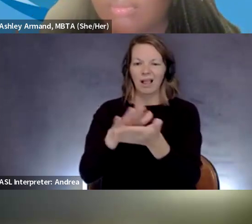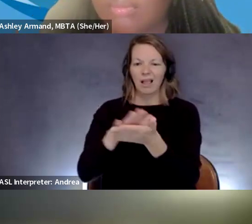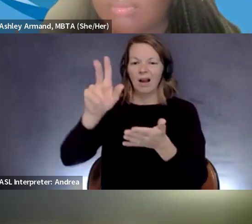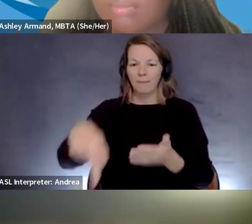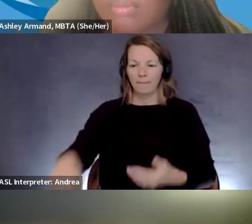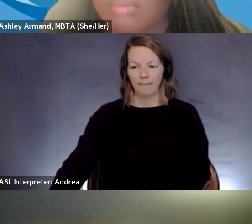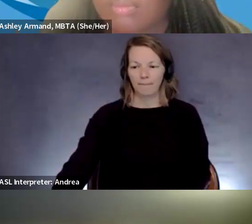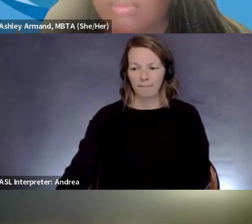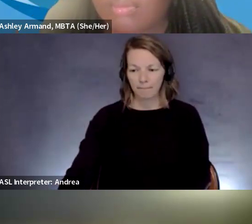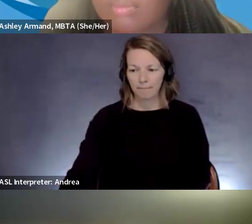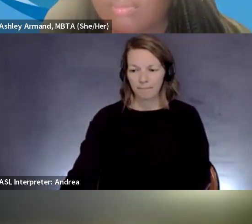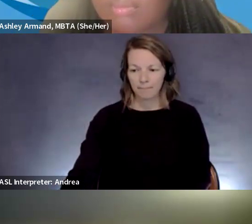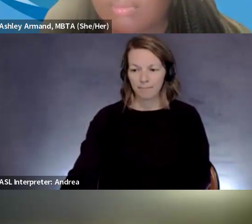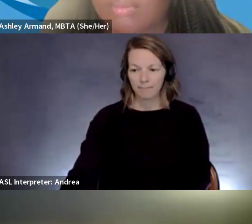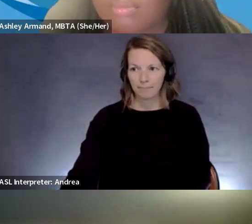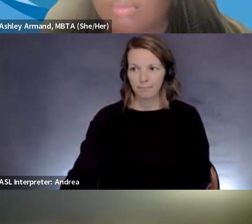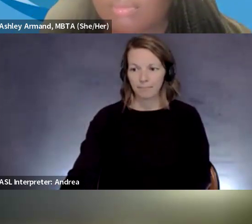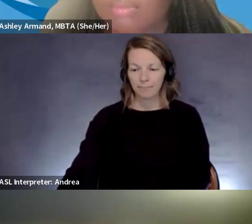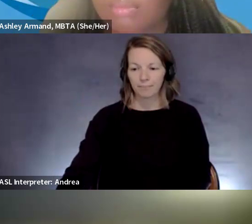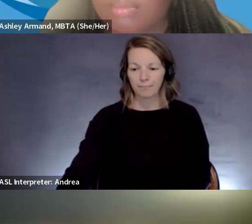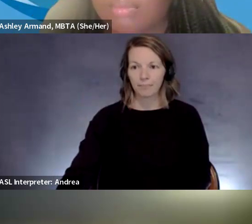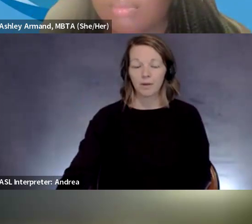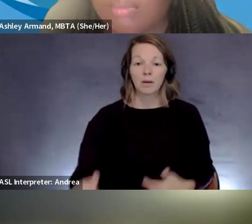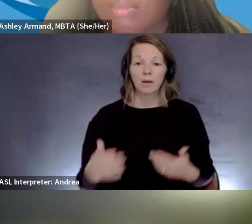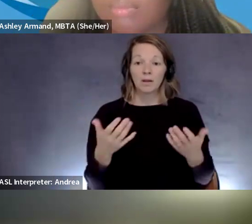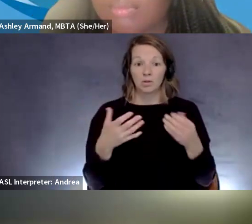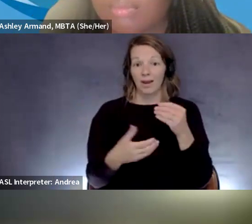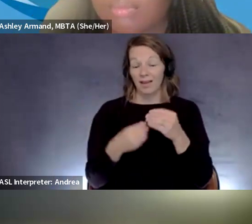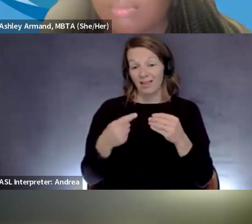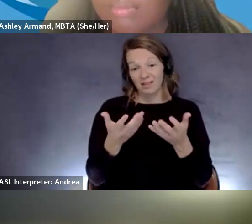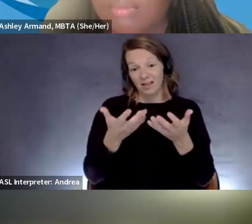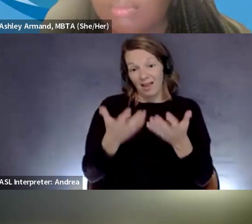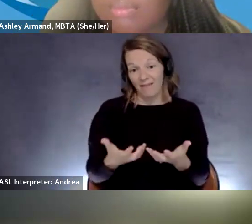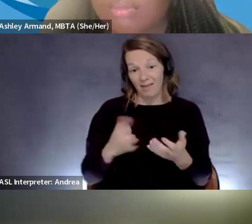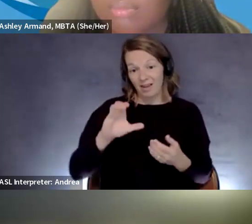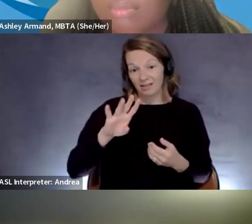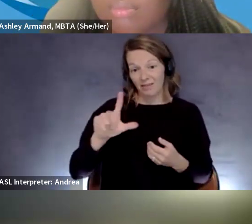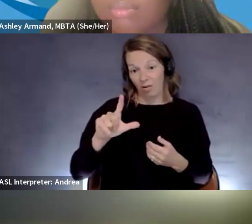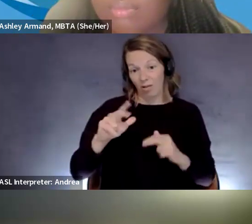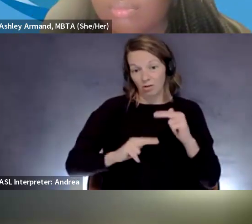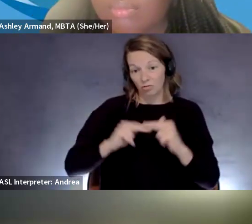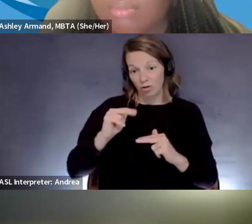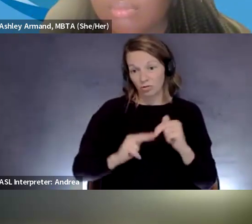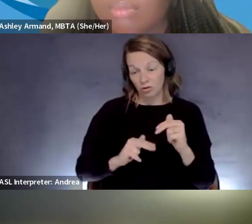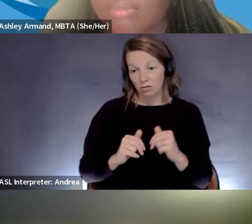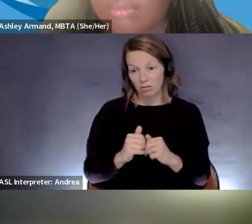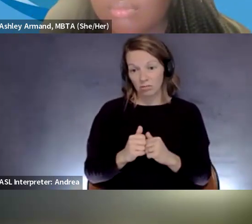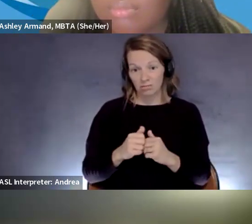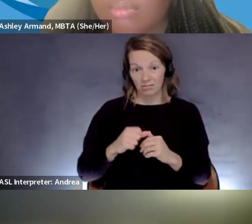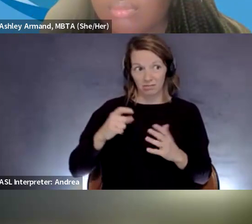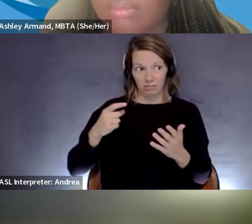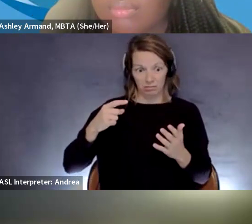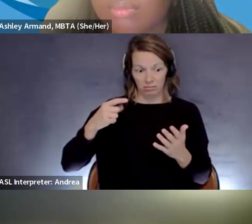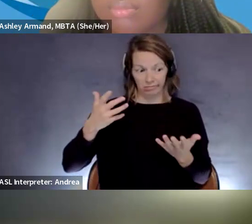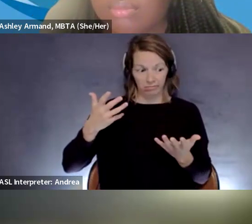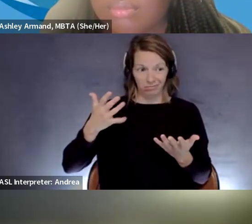phase. So, and to speak a little bit of that, I mean, this is heavy civil construction. We are going down, what about on the magnitude